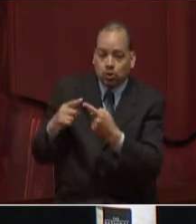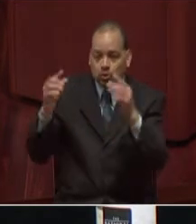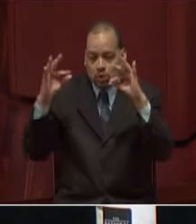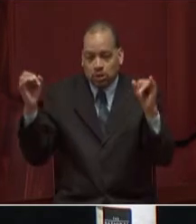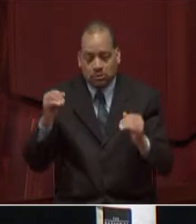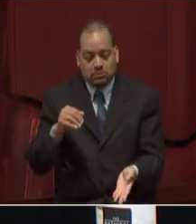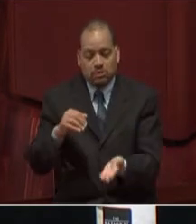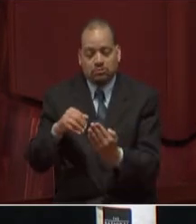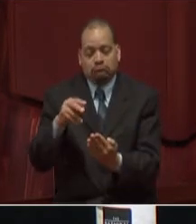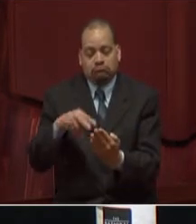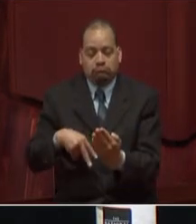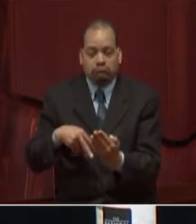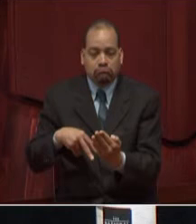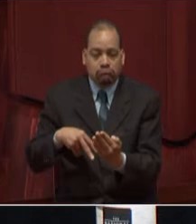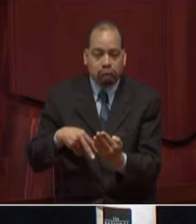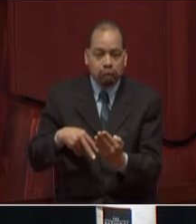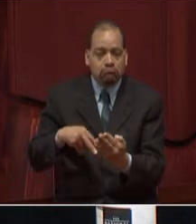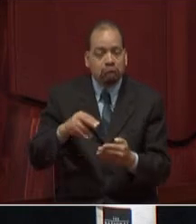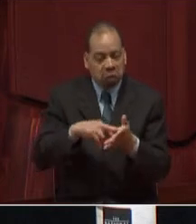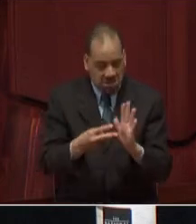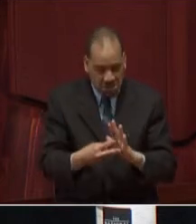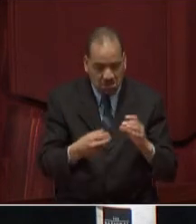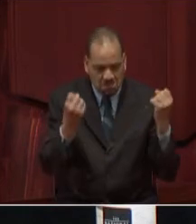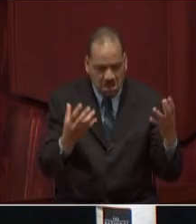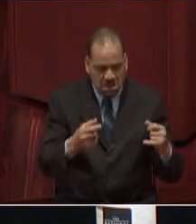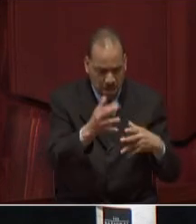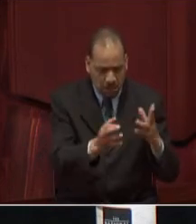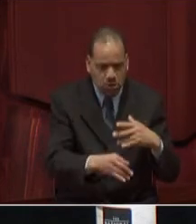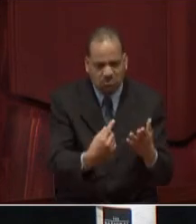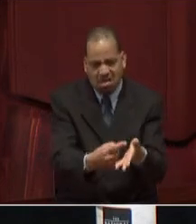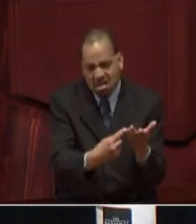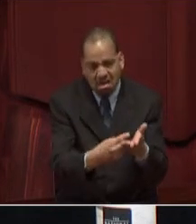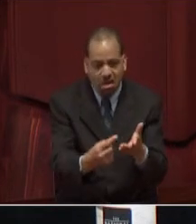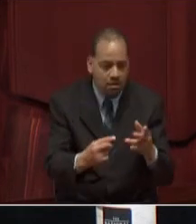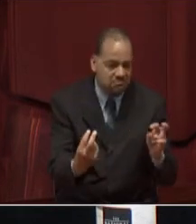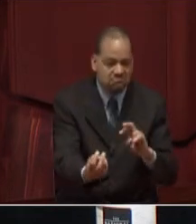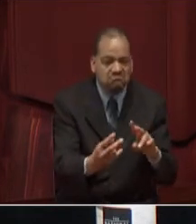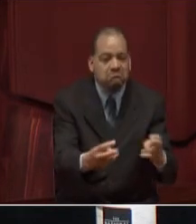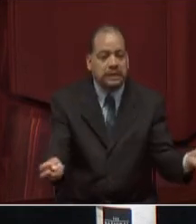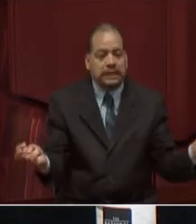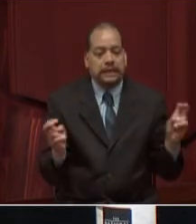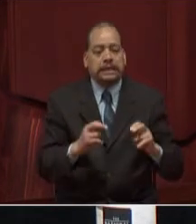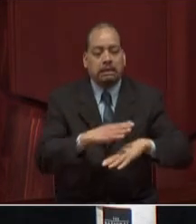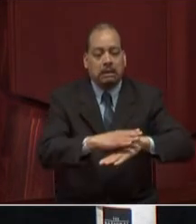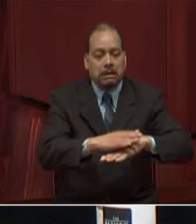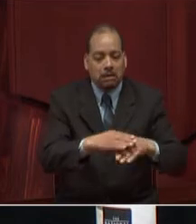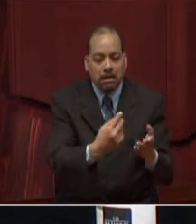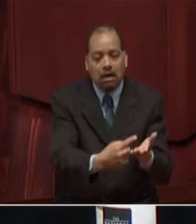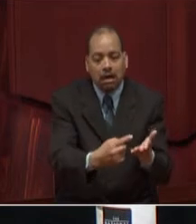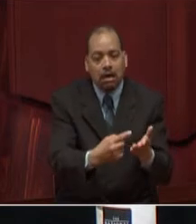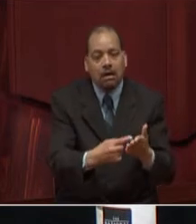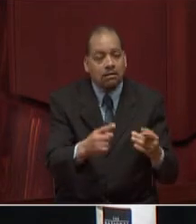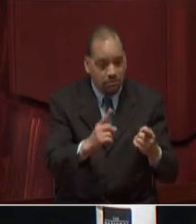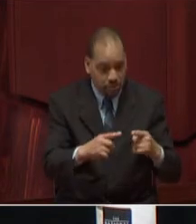the compromises were hashed out before it even got to the president's desk, whereas Nixon, as I said earlier, wanted real options. And